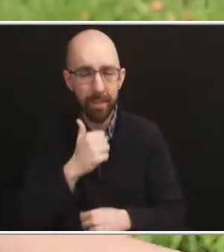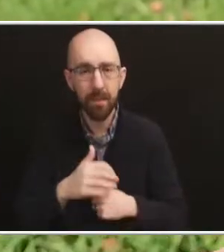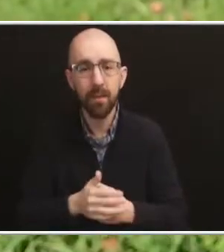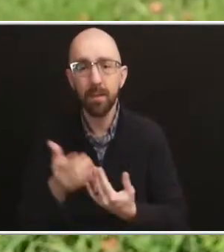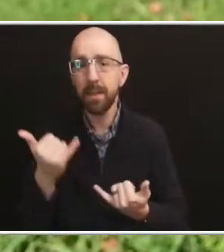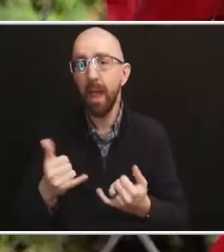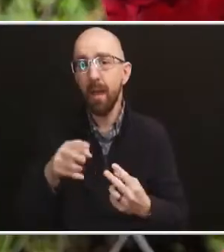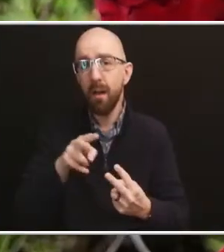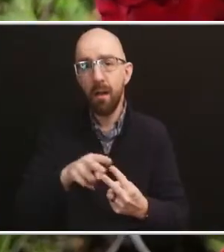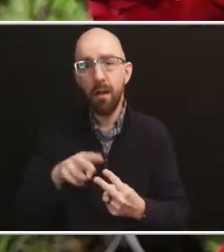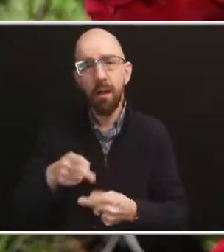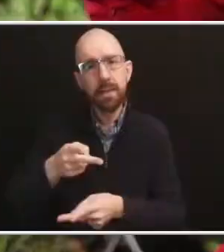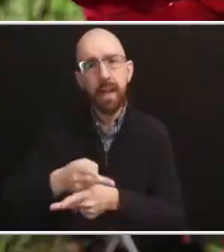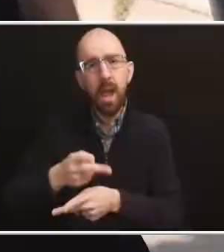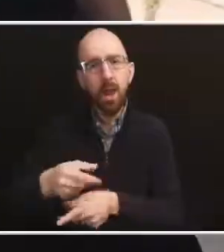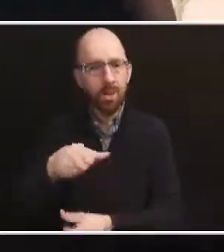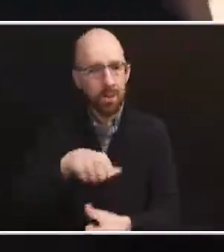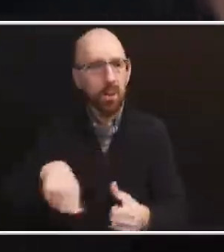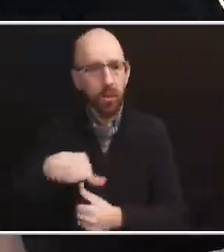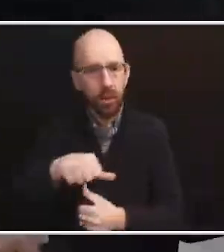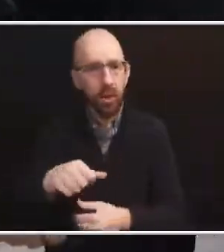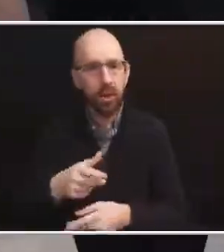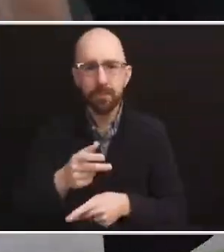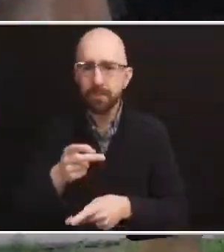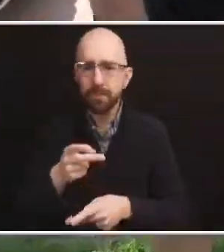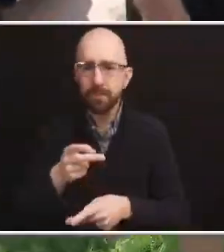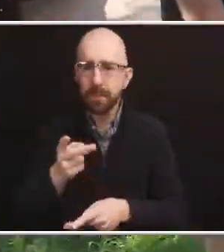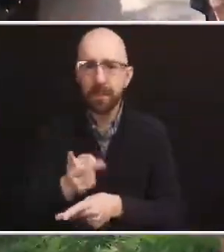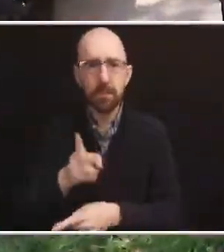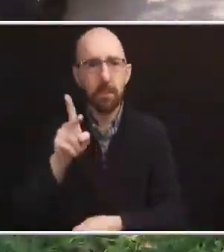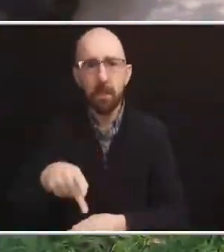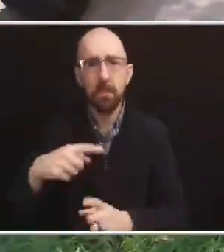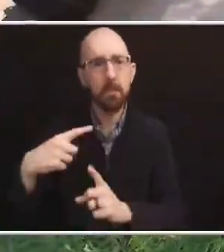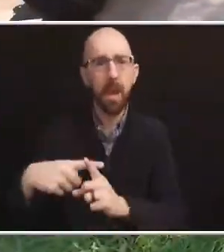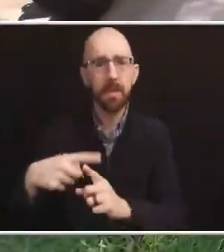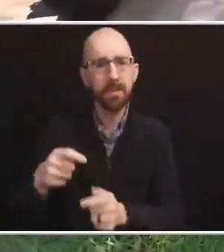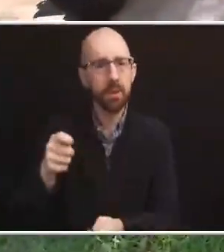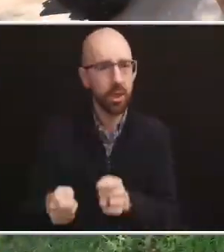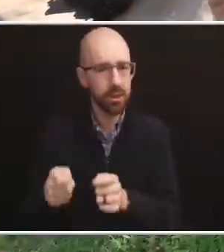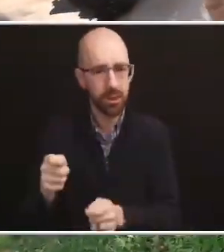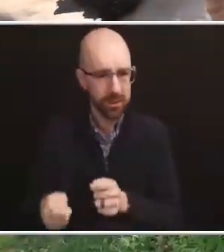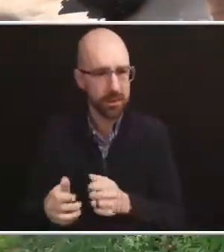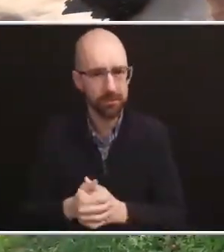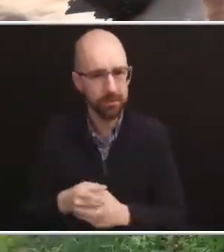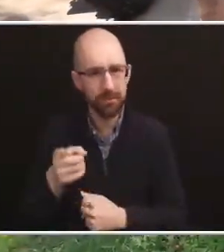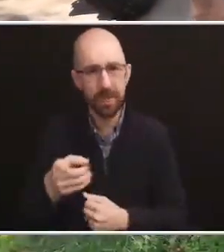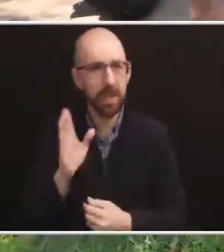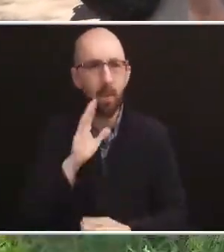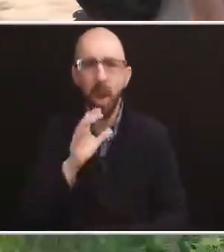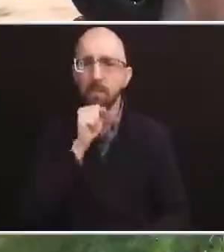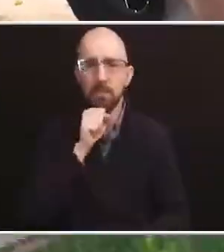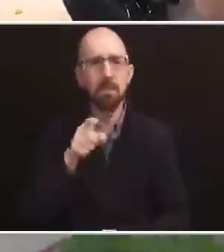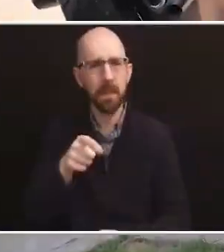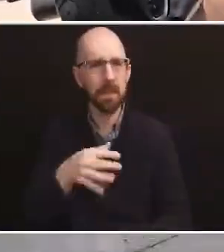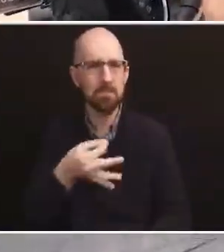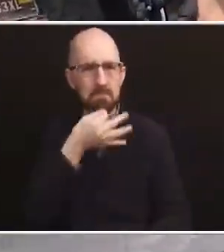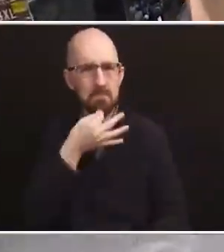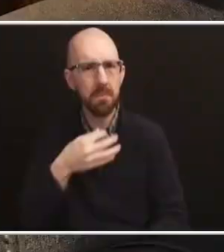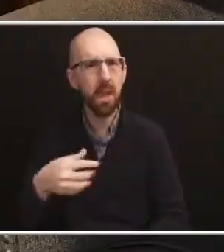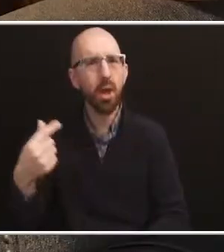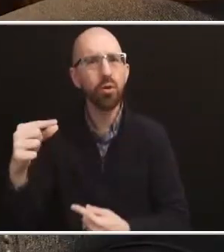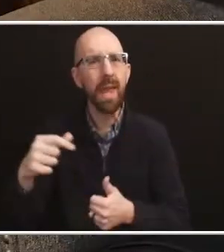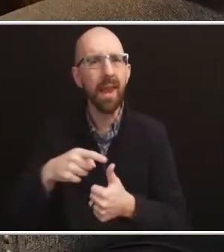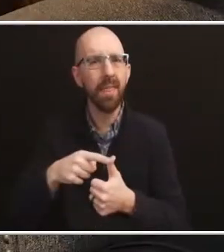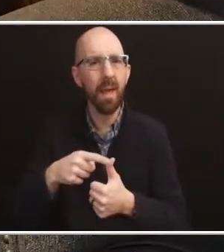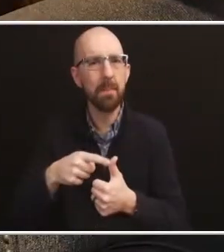care of each other and maintaining positive changes. He probably won't tell you he's got a green thumb, but he does. Now we're really watching each